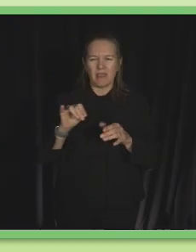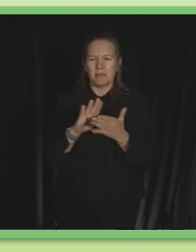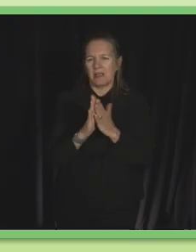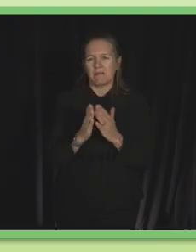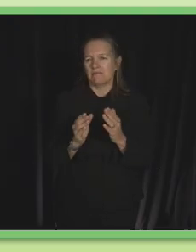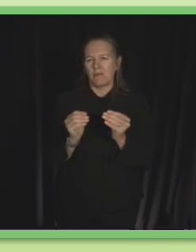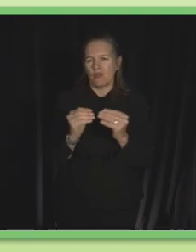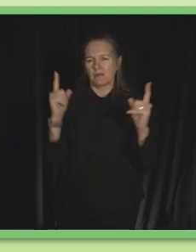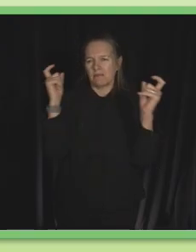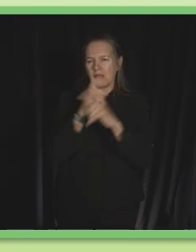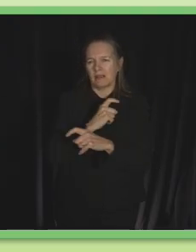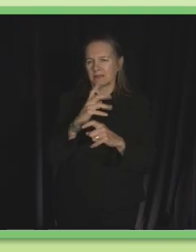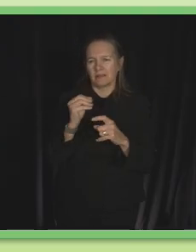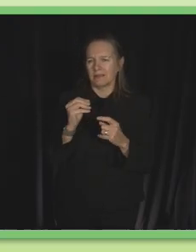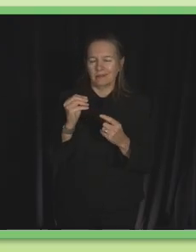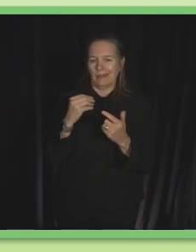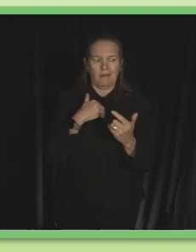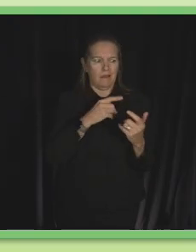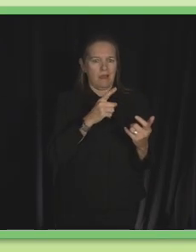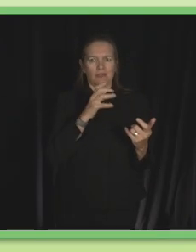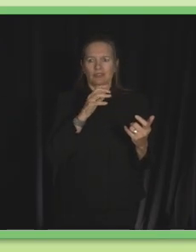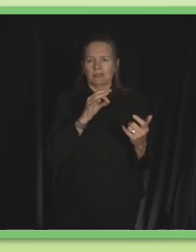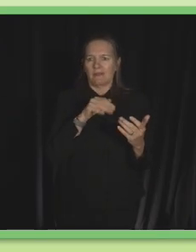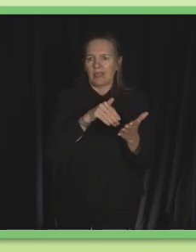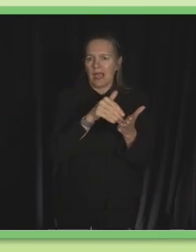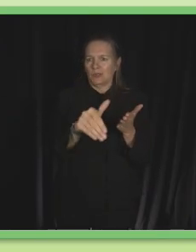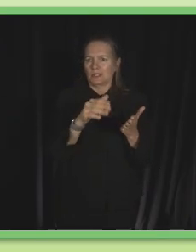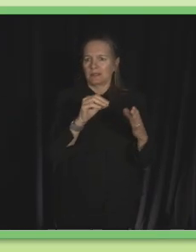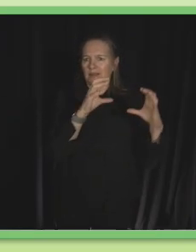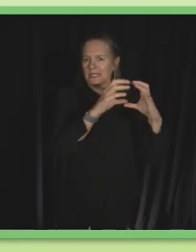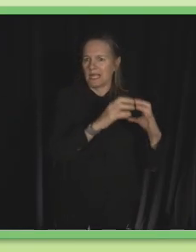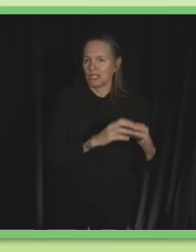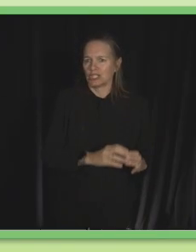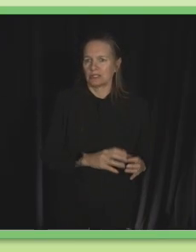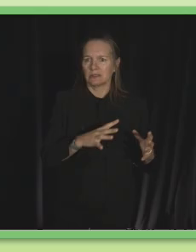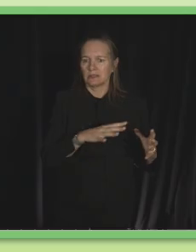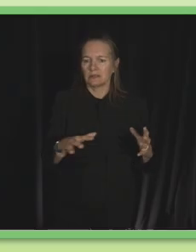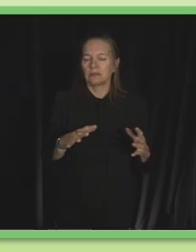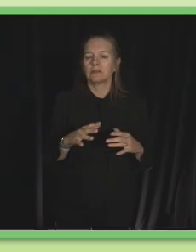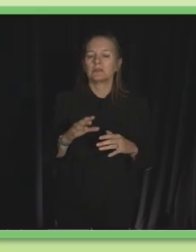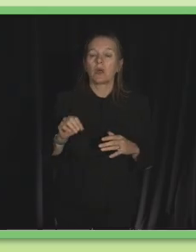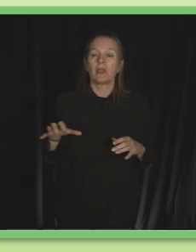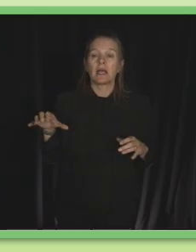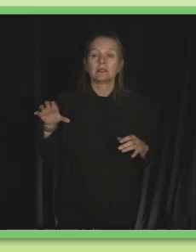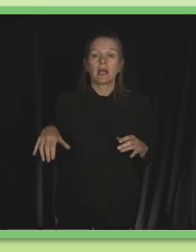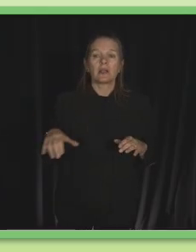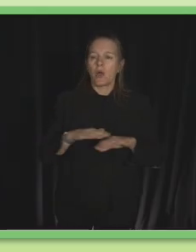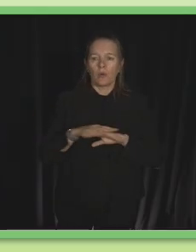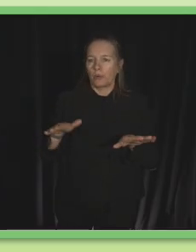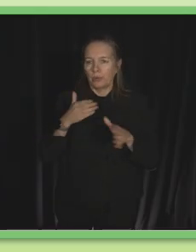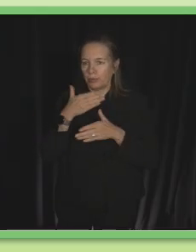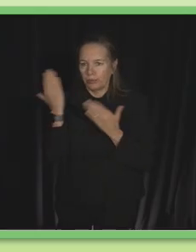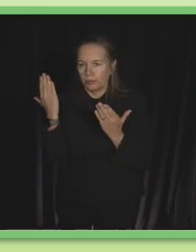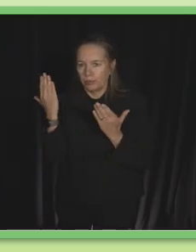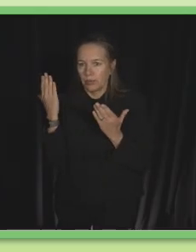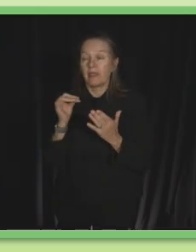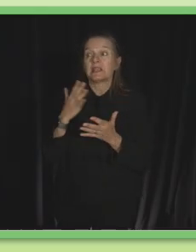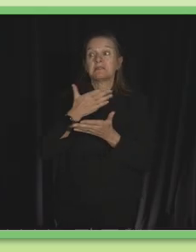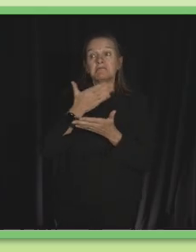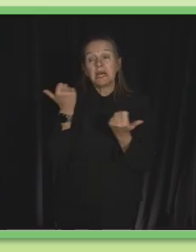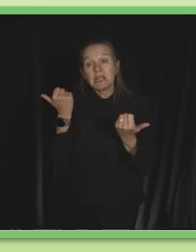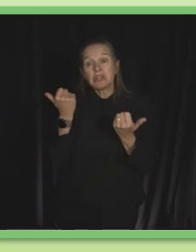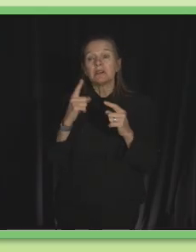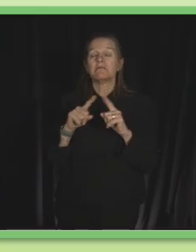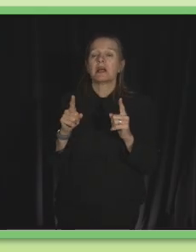scale to hundreds and thousands of pods. Then you have the sidecarless architecture, which is better. However, complexity